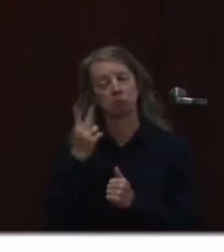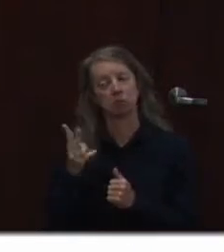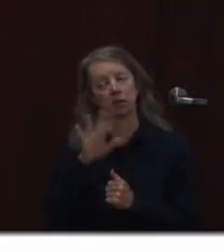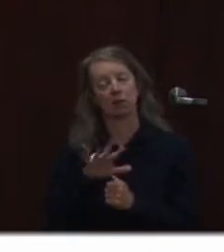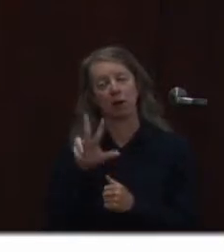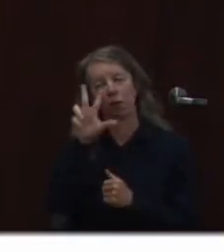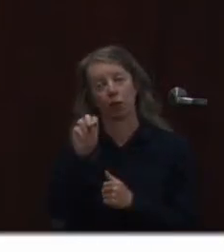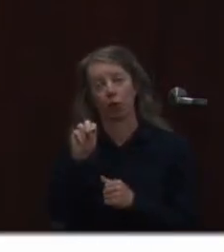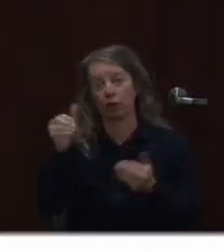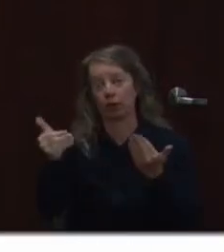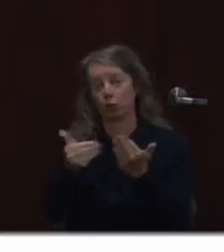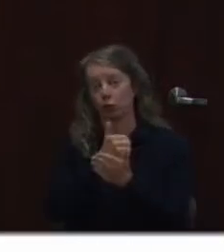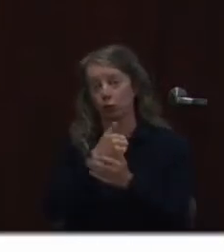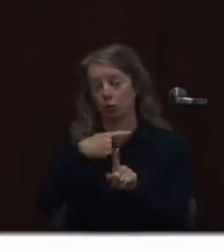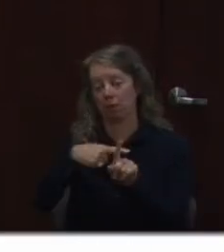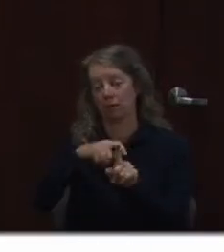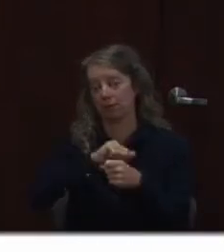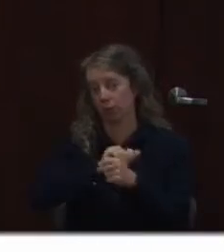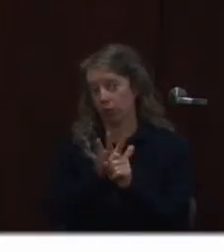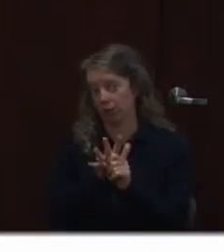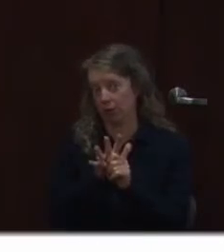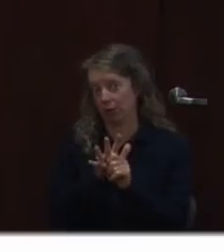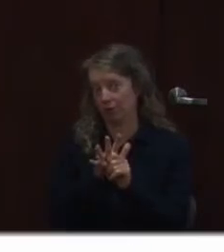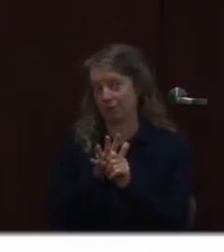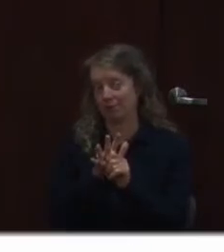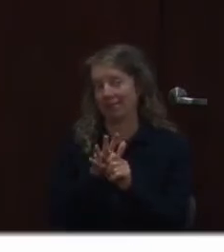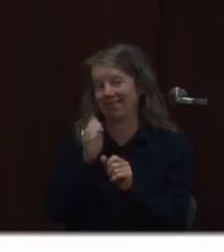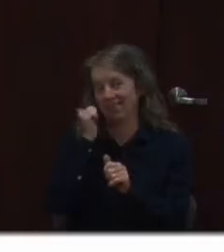new cases.